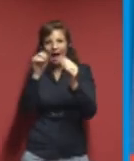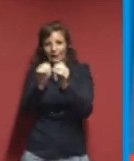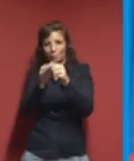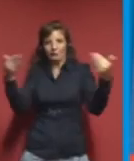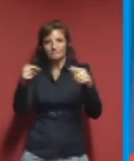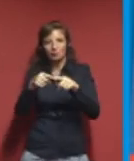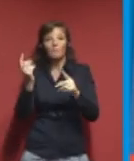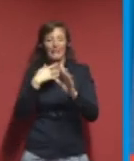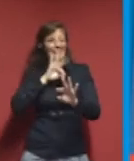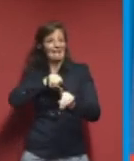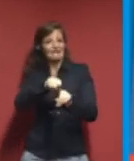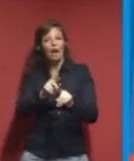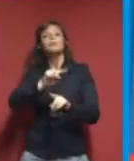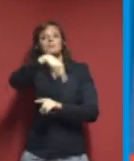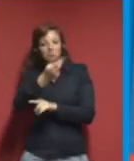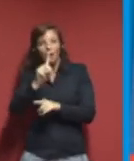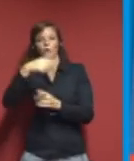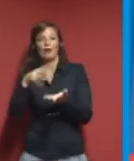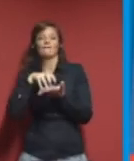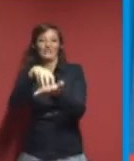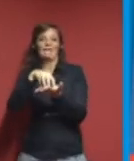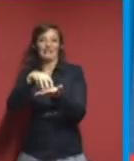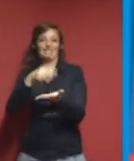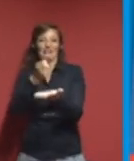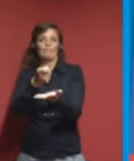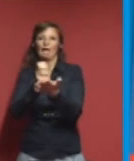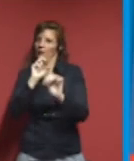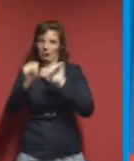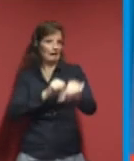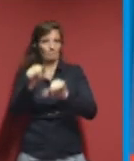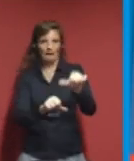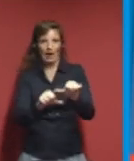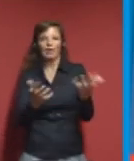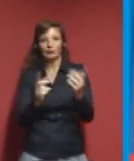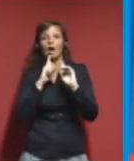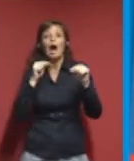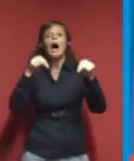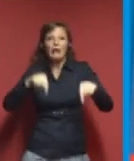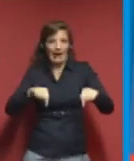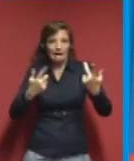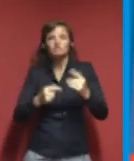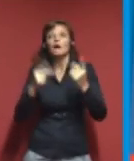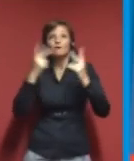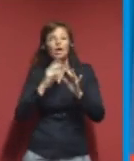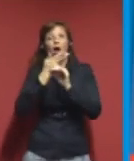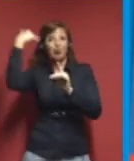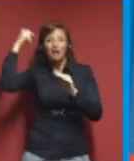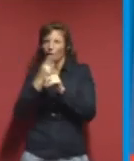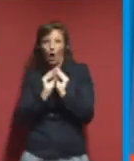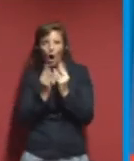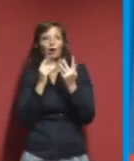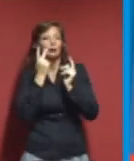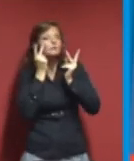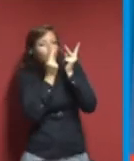Funding has changed too. Now, instead of going to venture capitalists or funding things out of your pocket, if you're in this kind of middle spectrum of needing